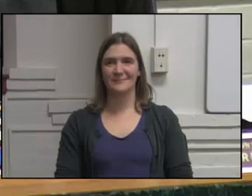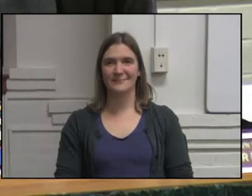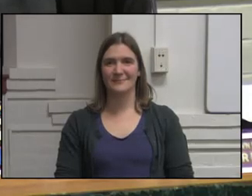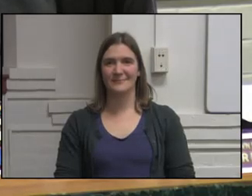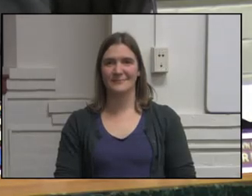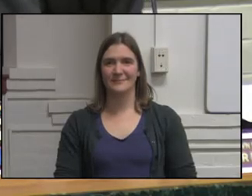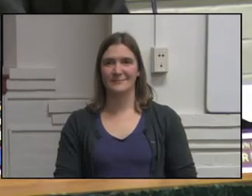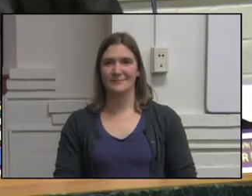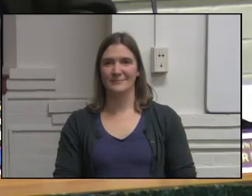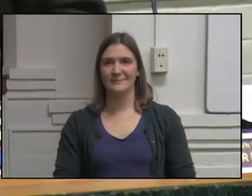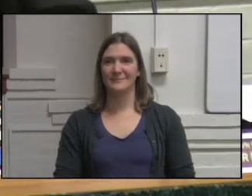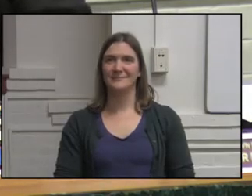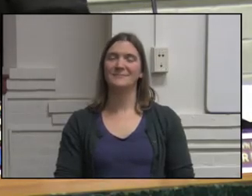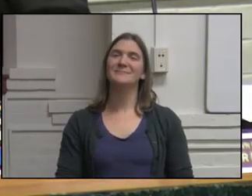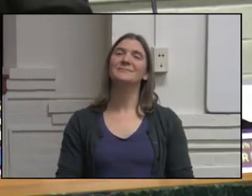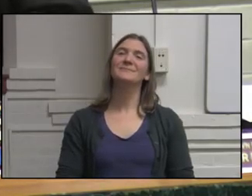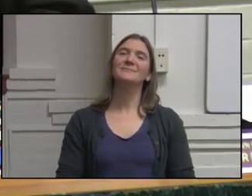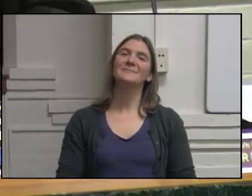Okay.